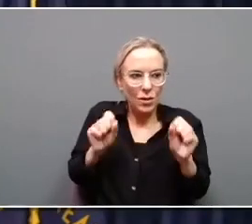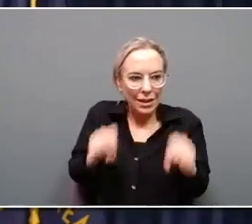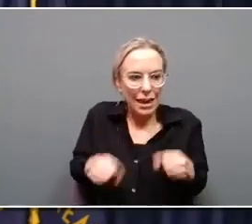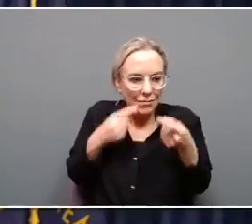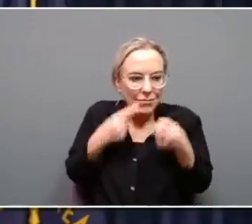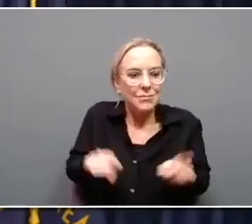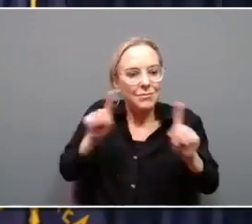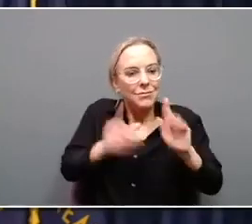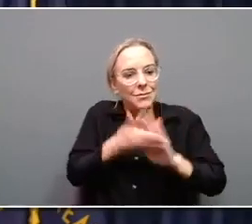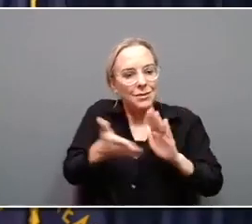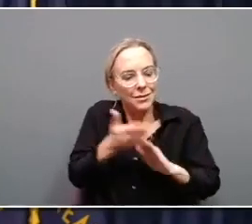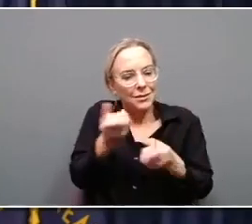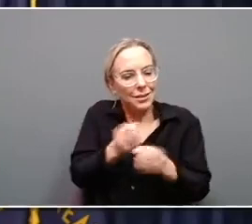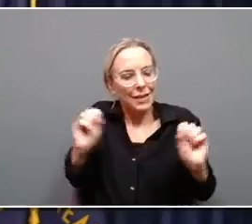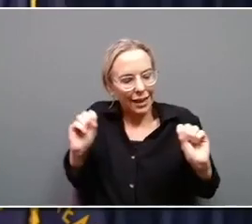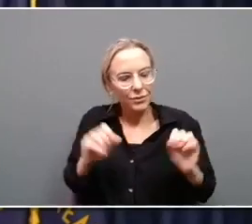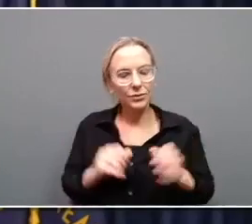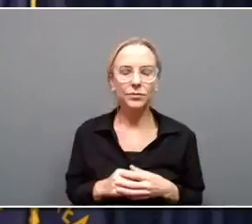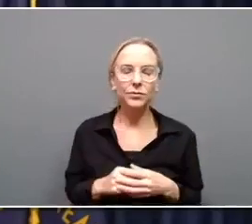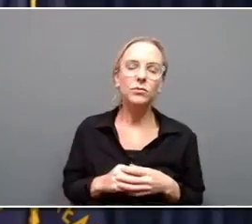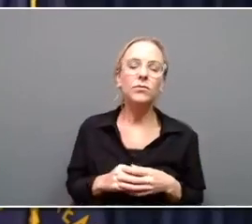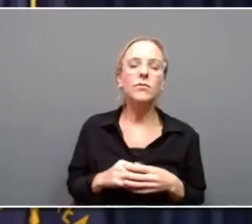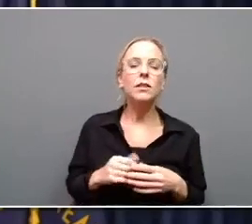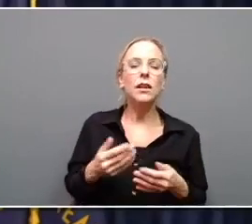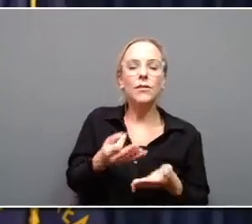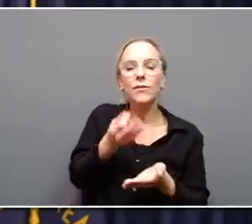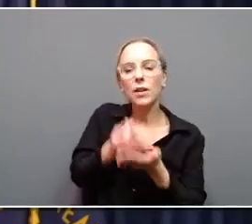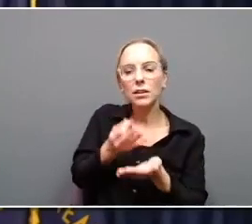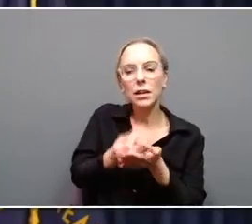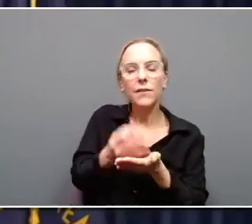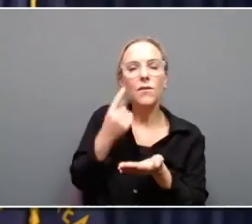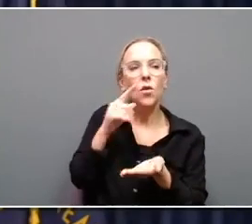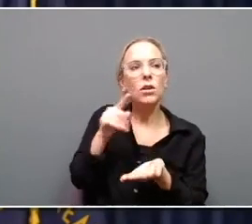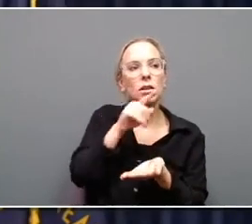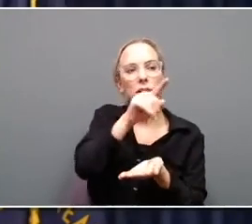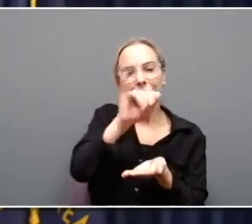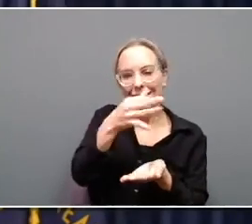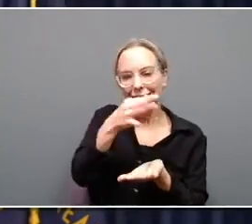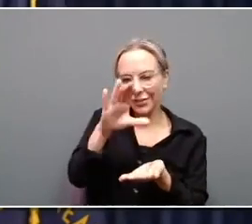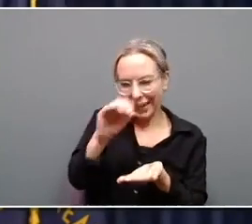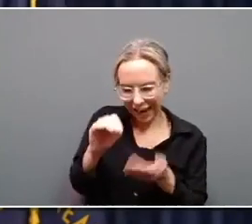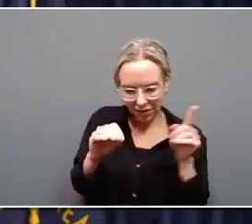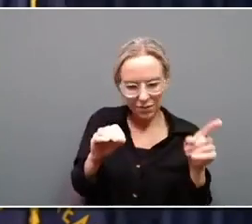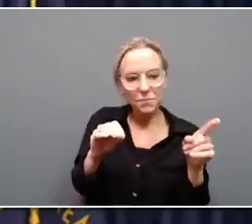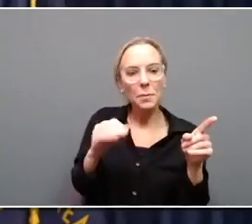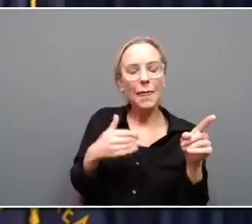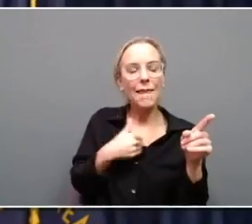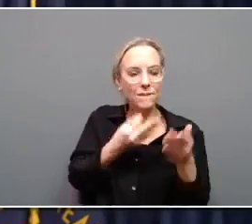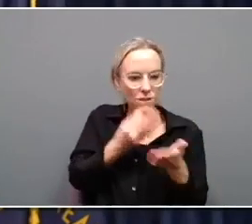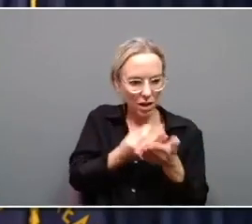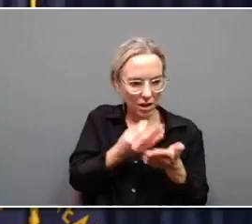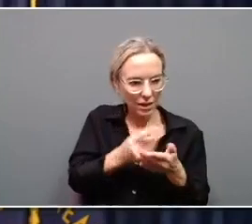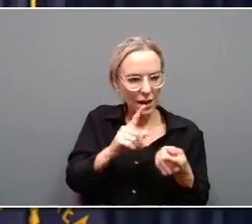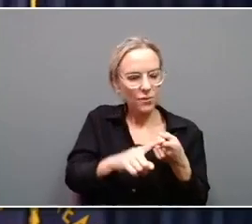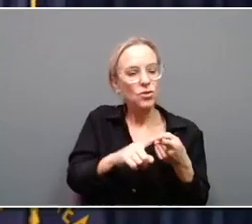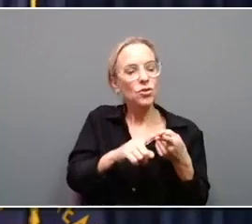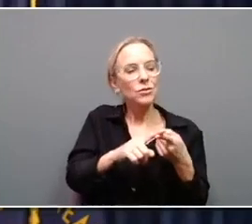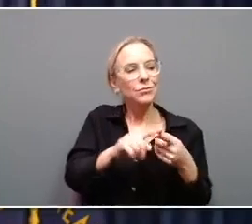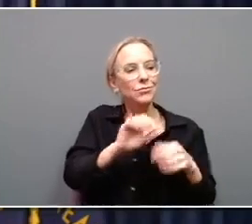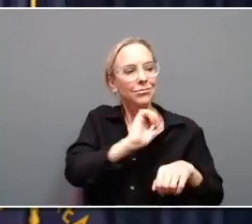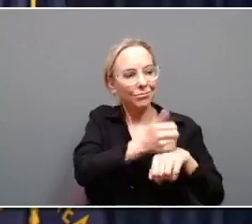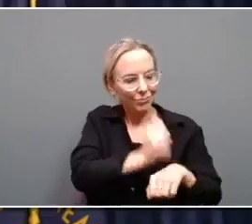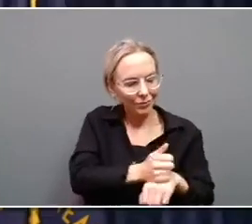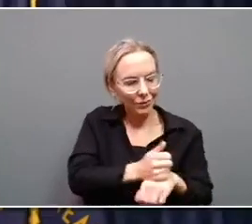safely. We've got funding for Jefferson County facility that we've got to bring online. I want to continue to